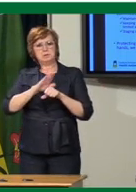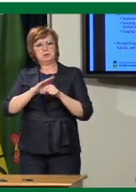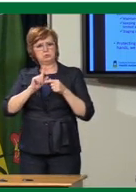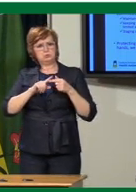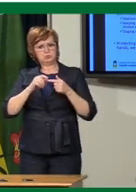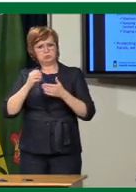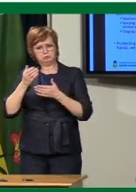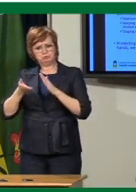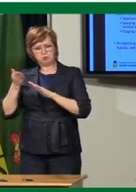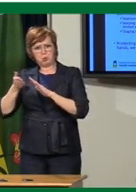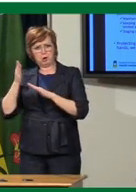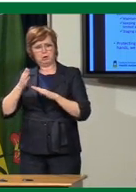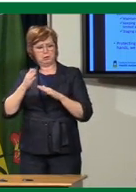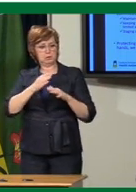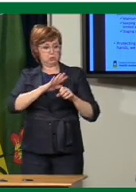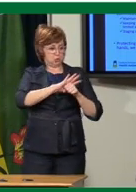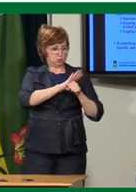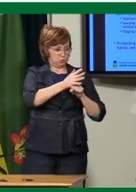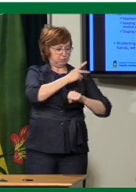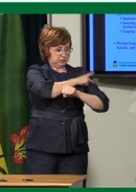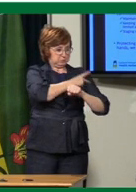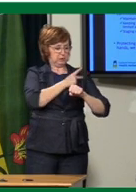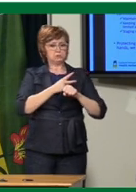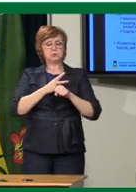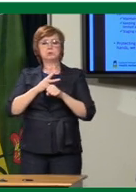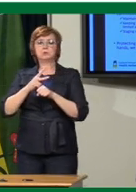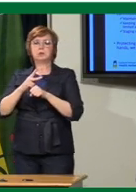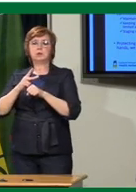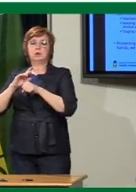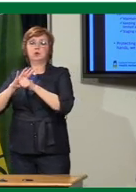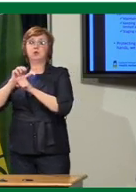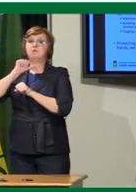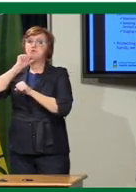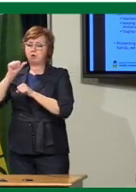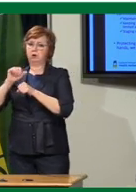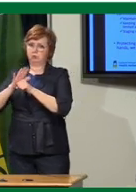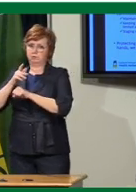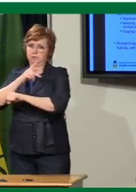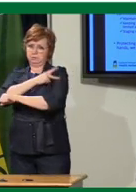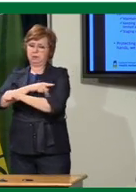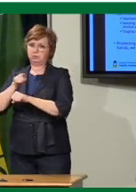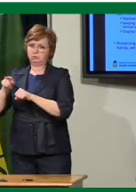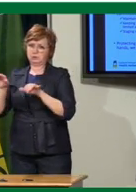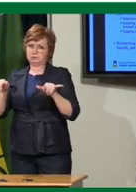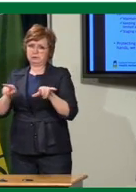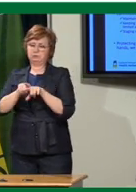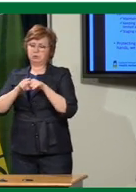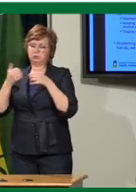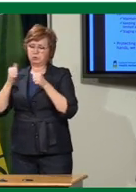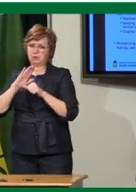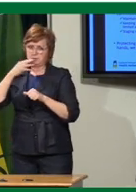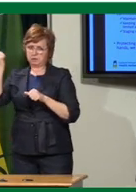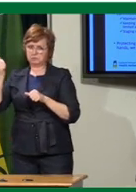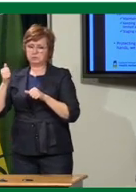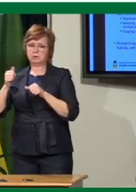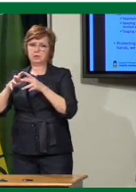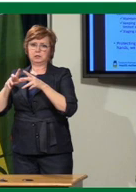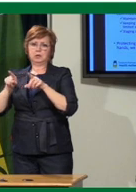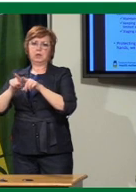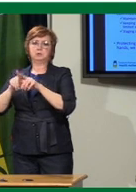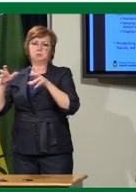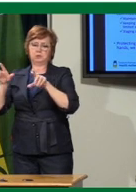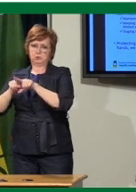service disruptions as localized, targeted, and time-limited as possible. We will stage our surges and